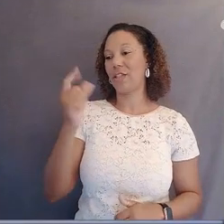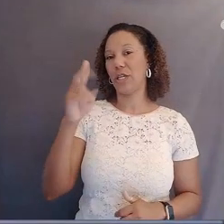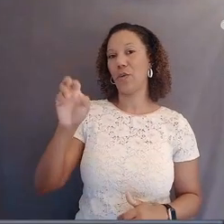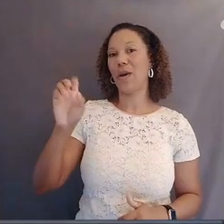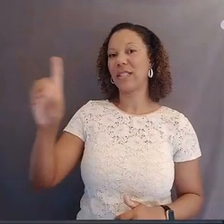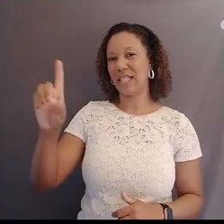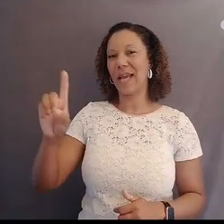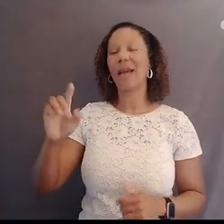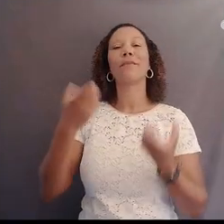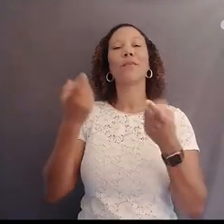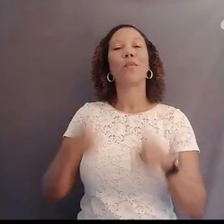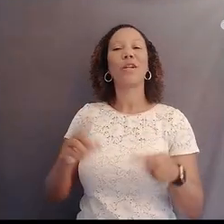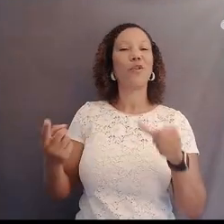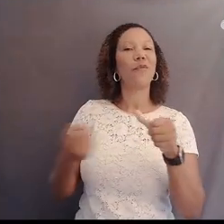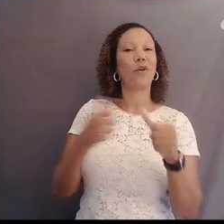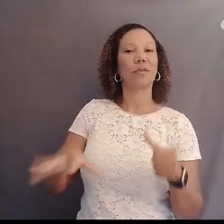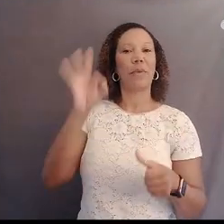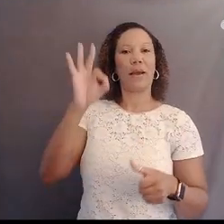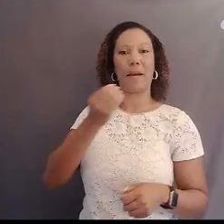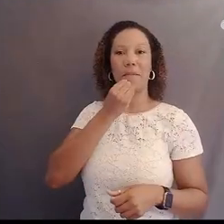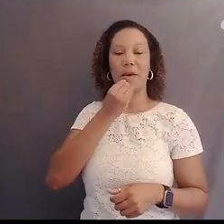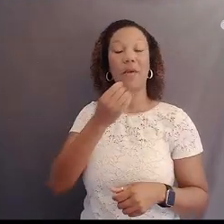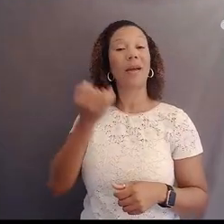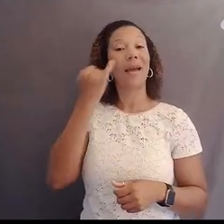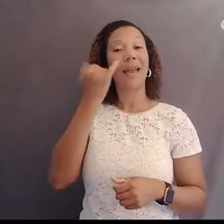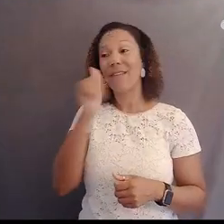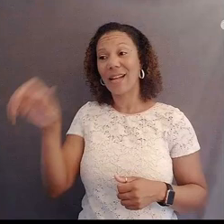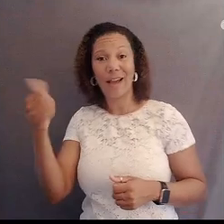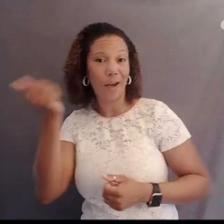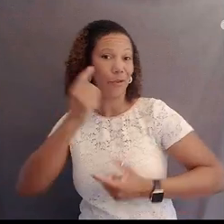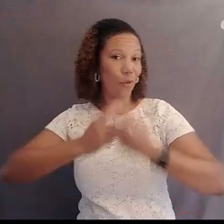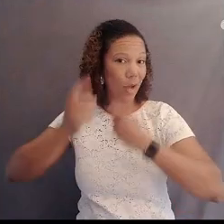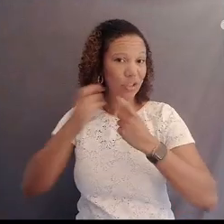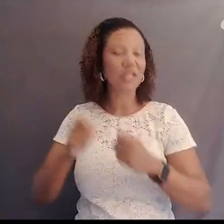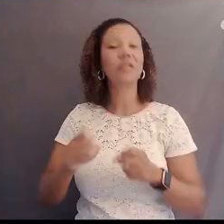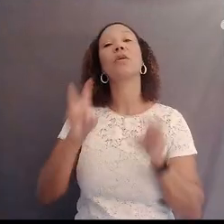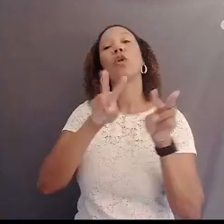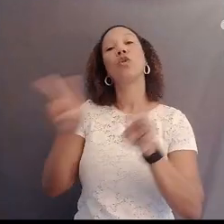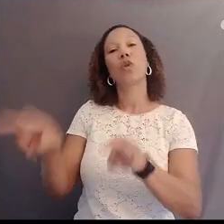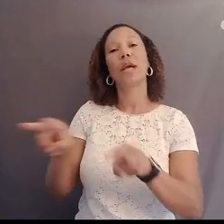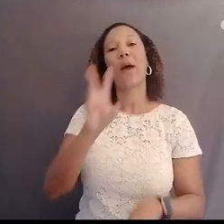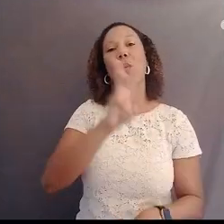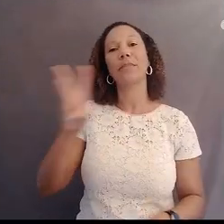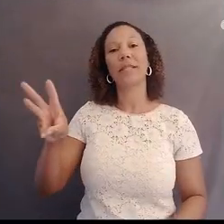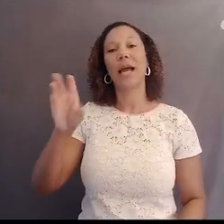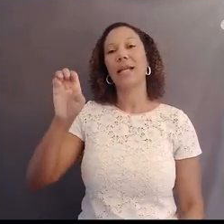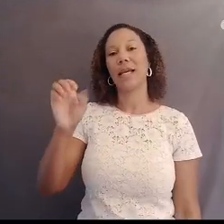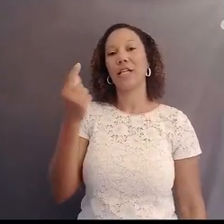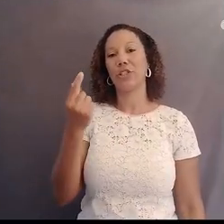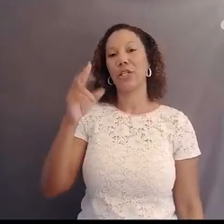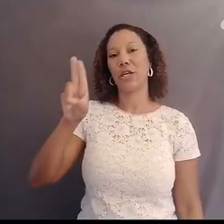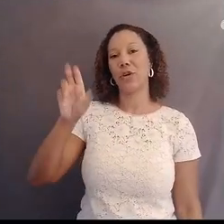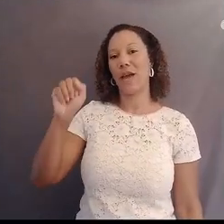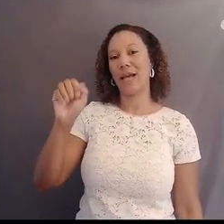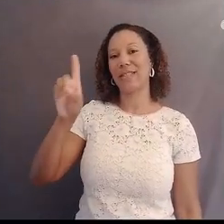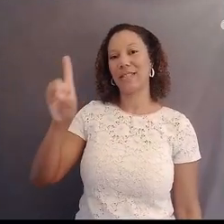any more questions regarding the meal pickup, then please visit our website, egusd.net. That's right. And there's